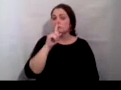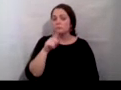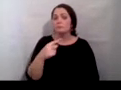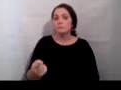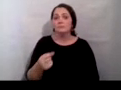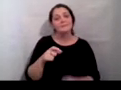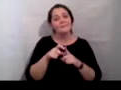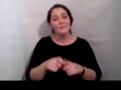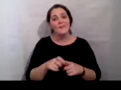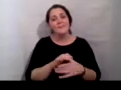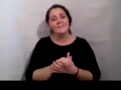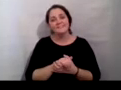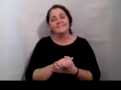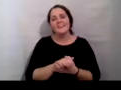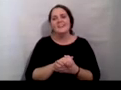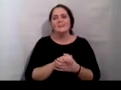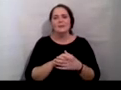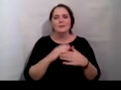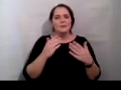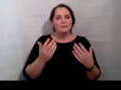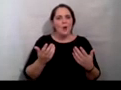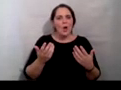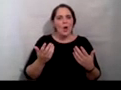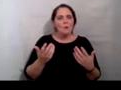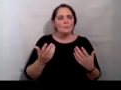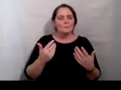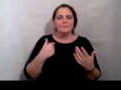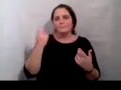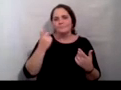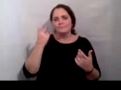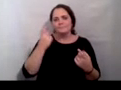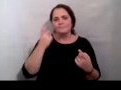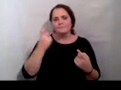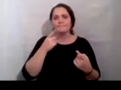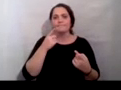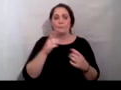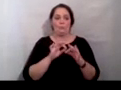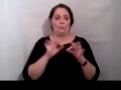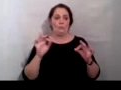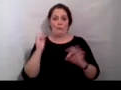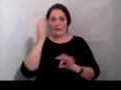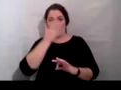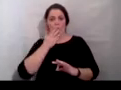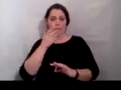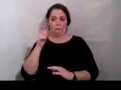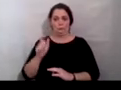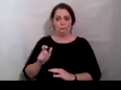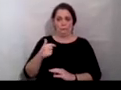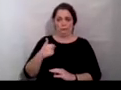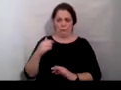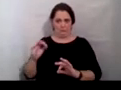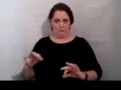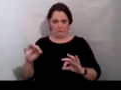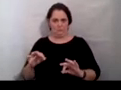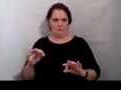in the artwork. And so what I'm sort of saying is, well, what do you do? What do you do as a non-Indigenous spectator if